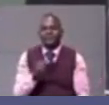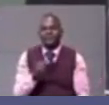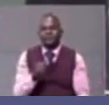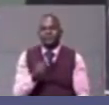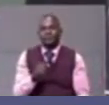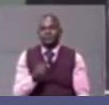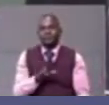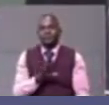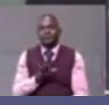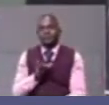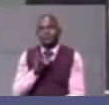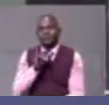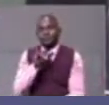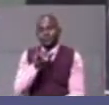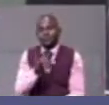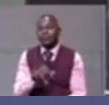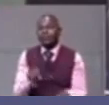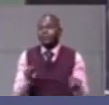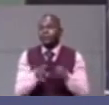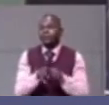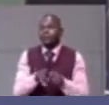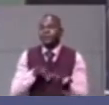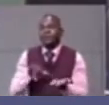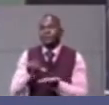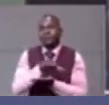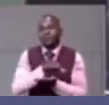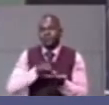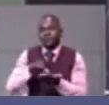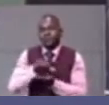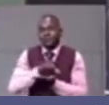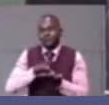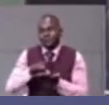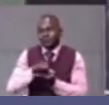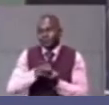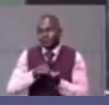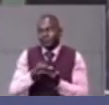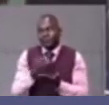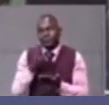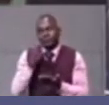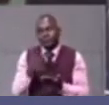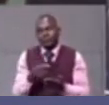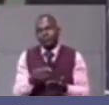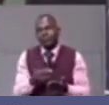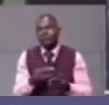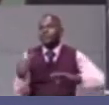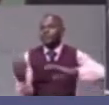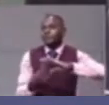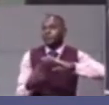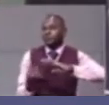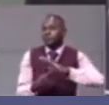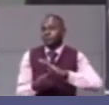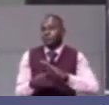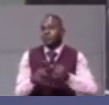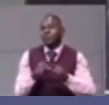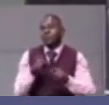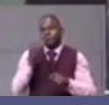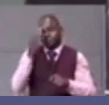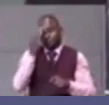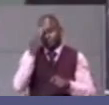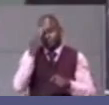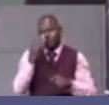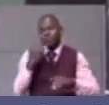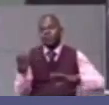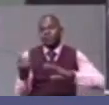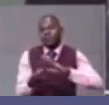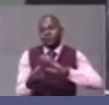I landed, yes, on the same airport. And I saw the state in which it is. I also know